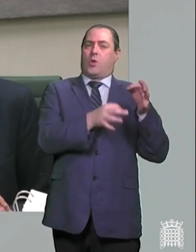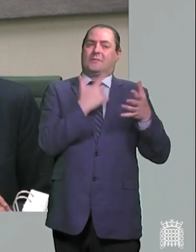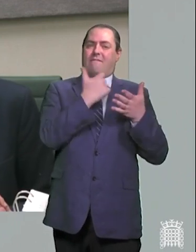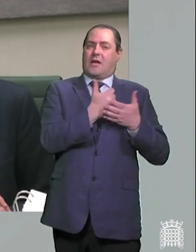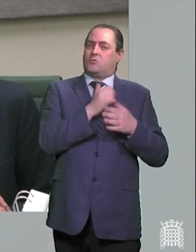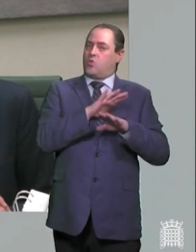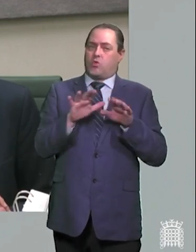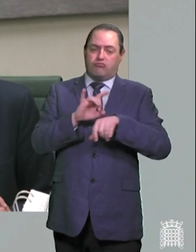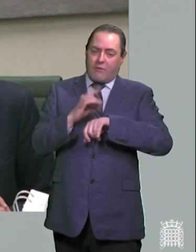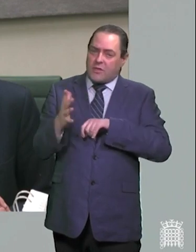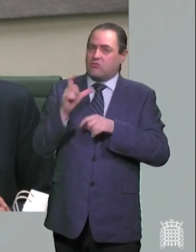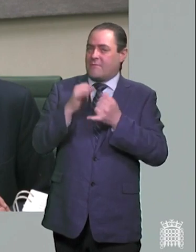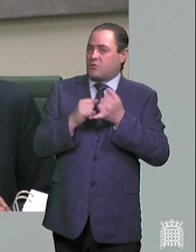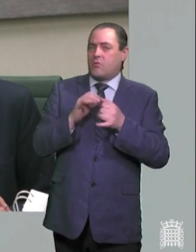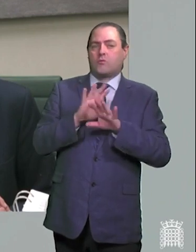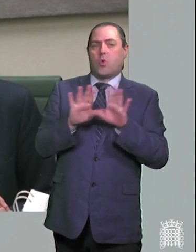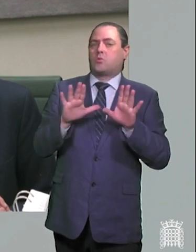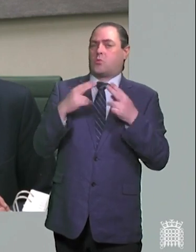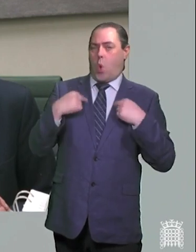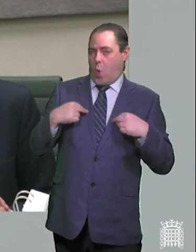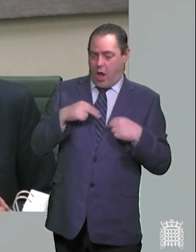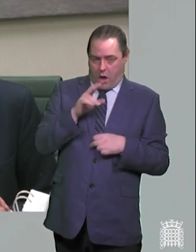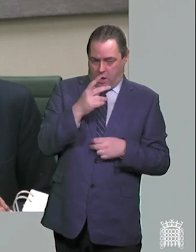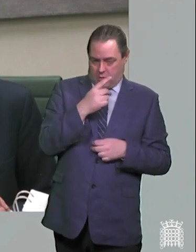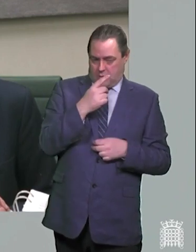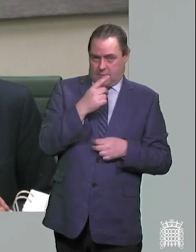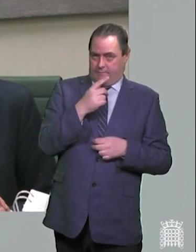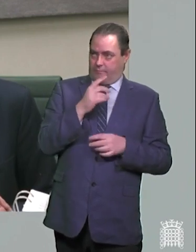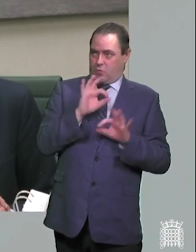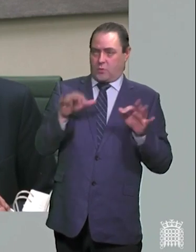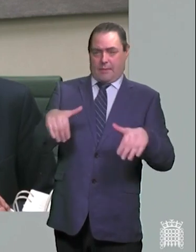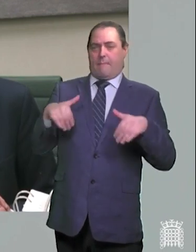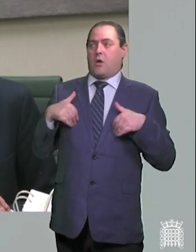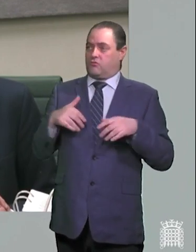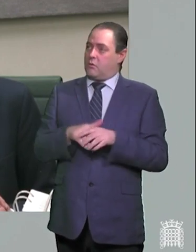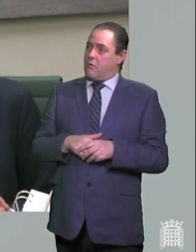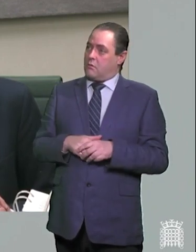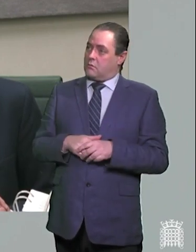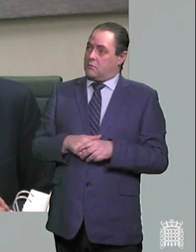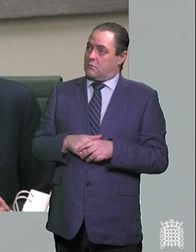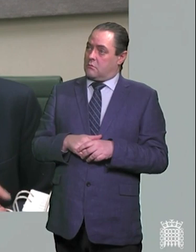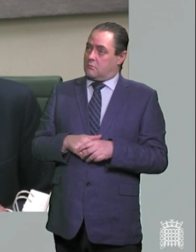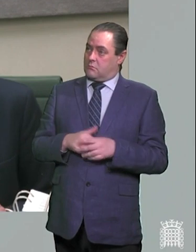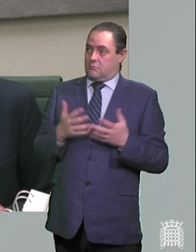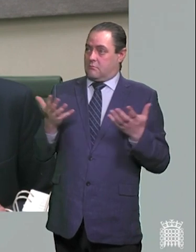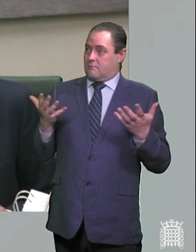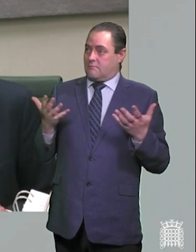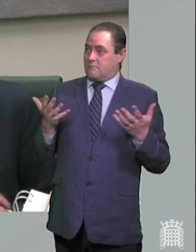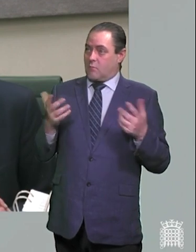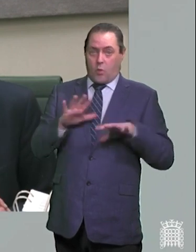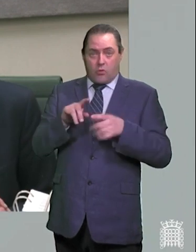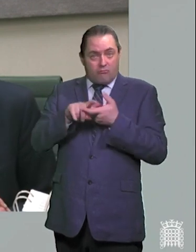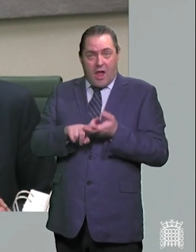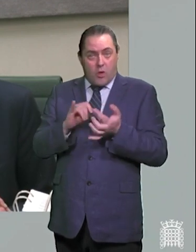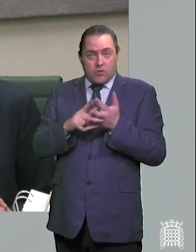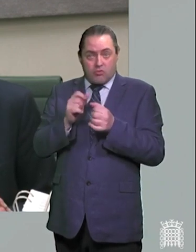a professional civil servant, not an impartial... Like Sue Gray. Well, we're not relying on Sue